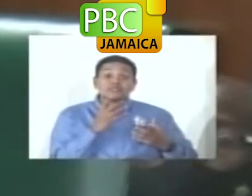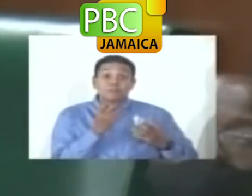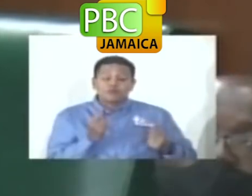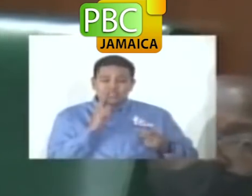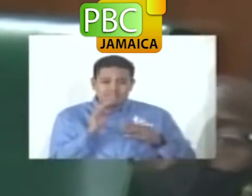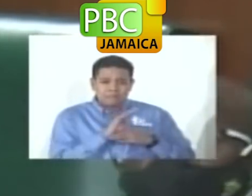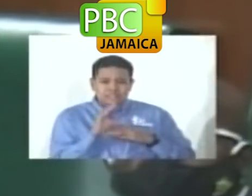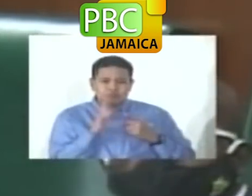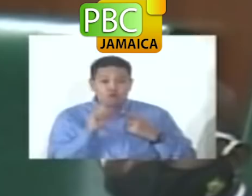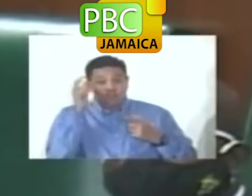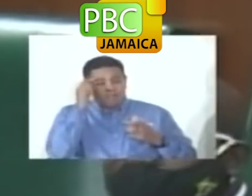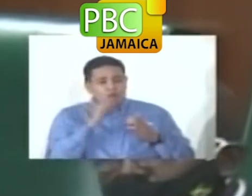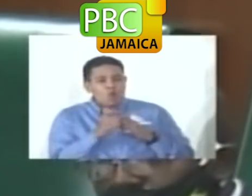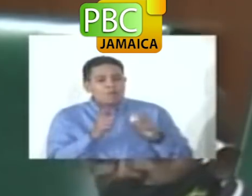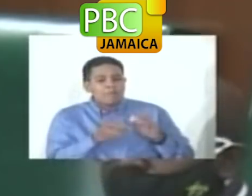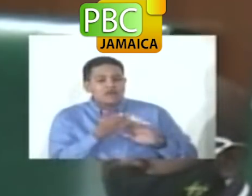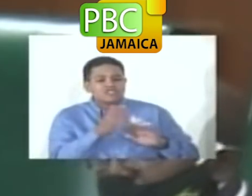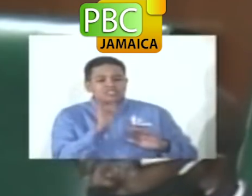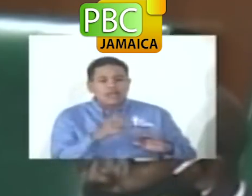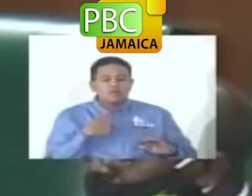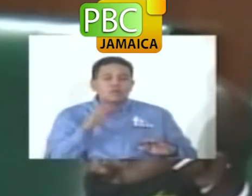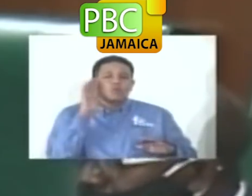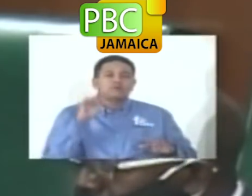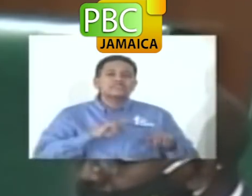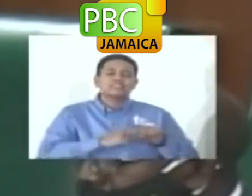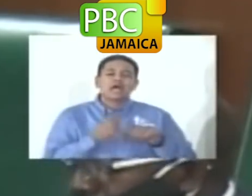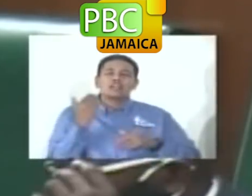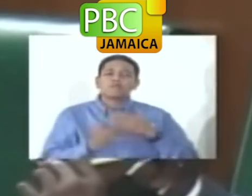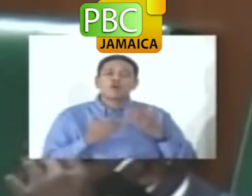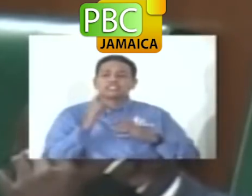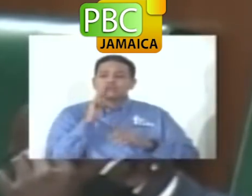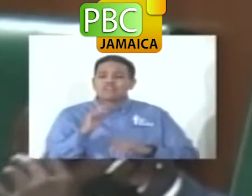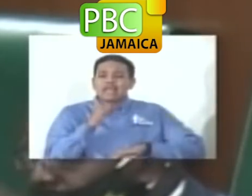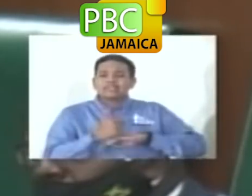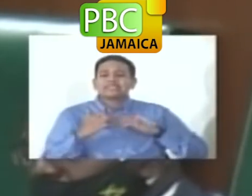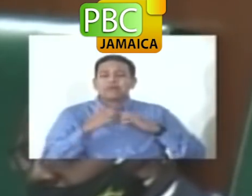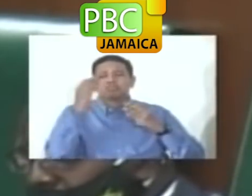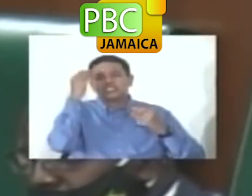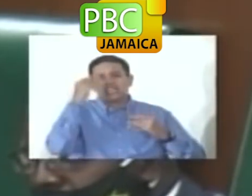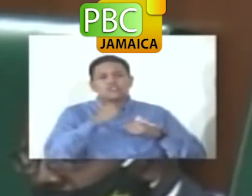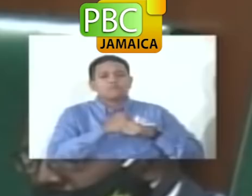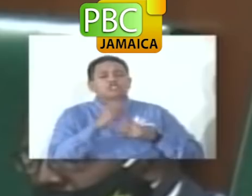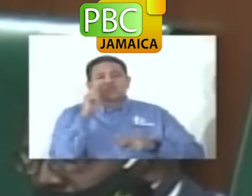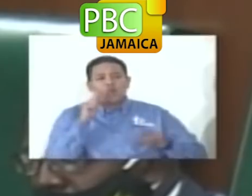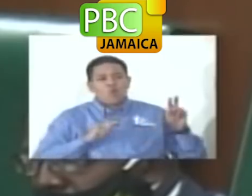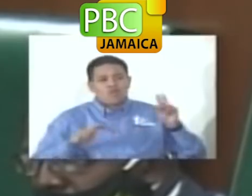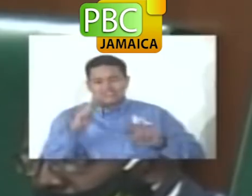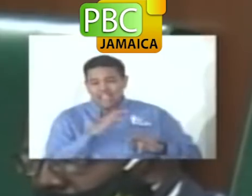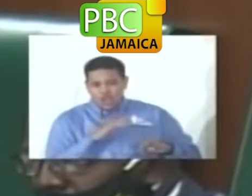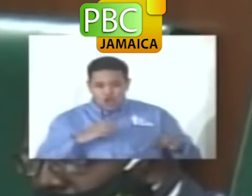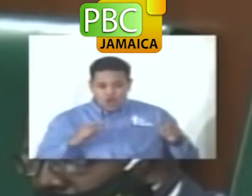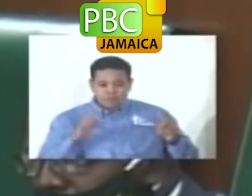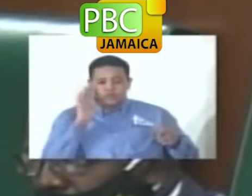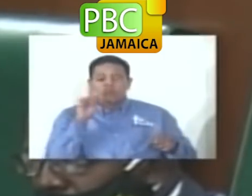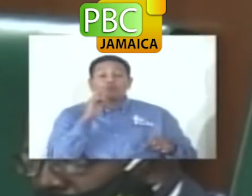and government is handled. We will also begin the process of establishing the Data Protection Oversight Committee that will